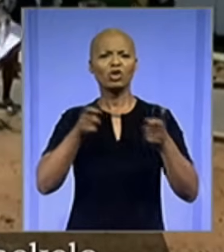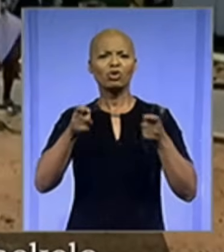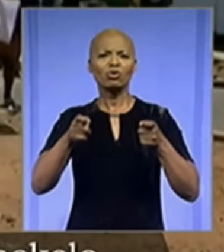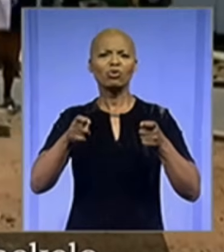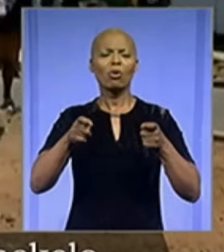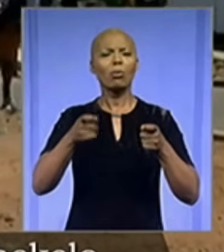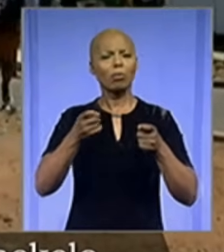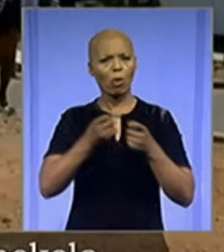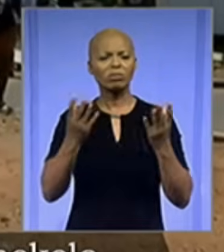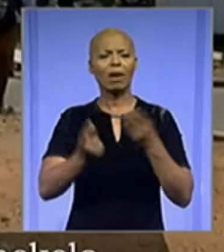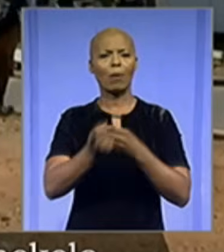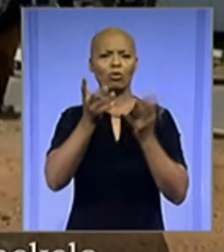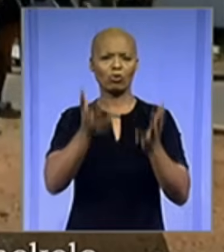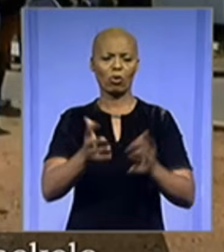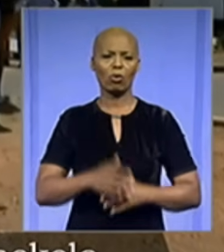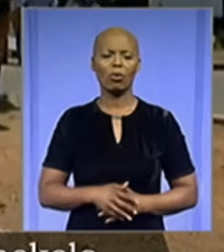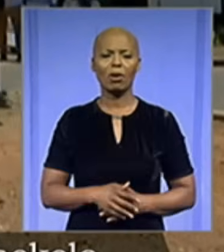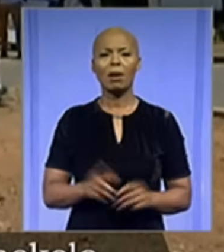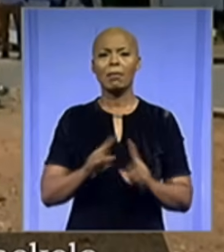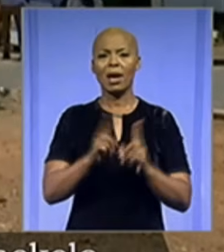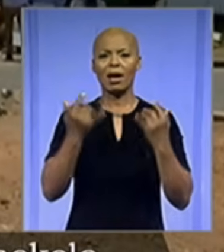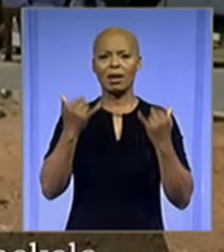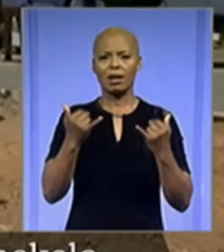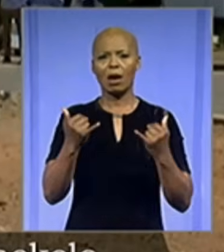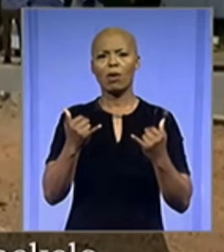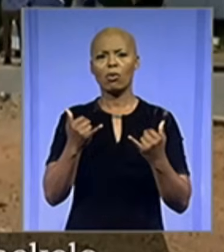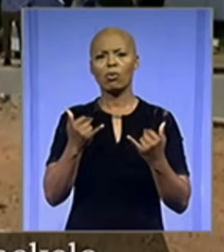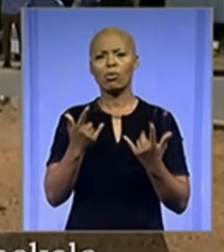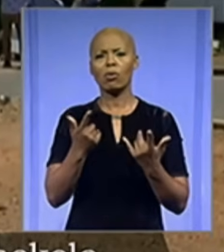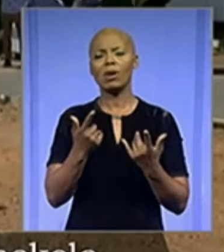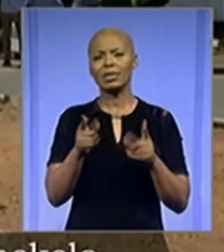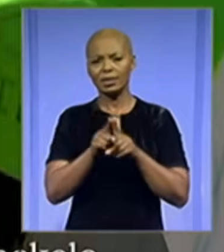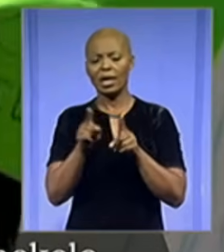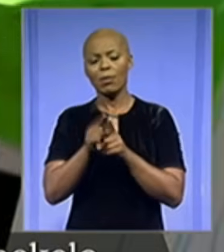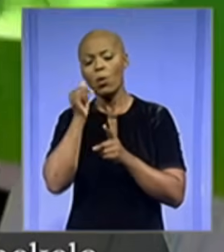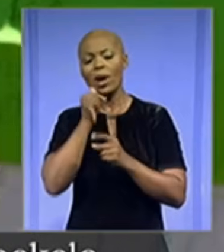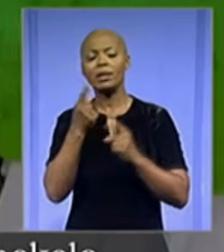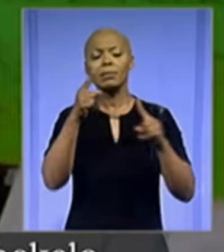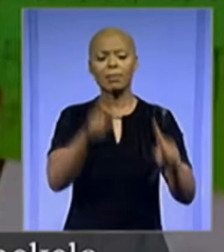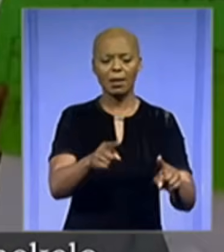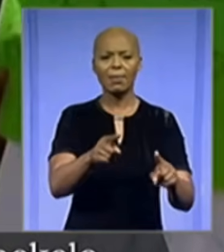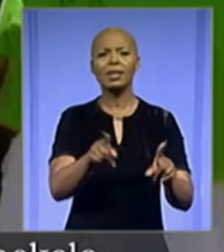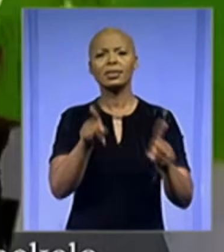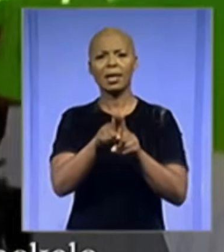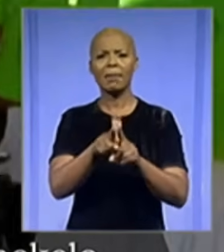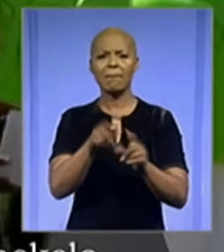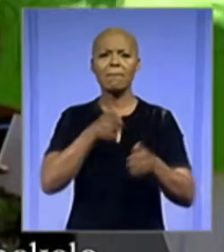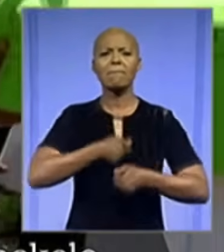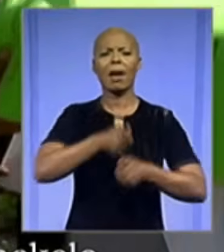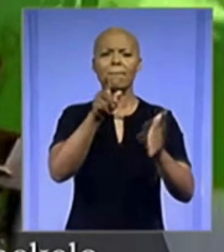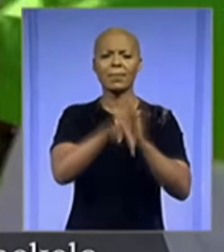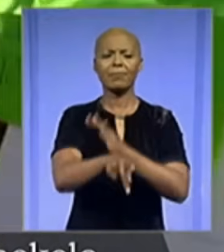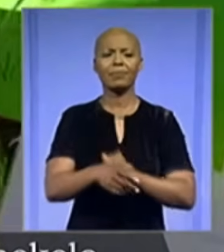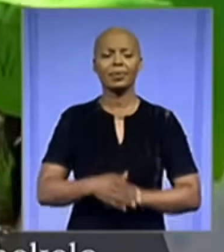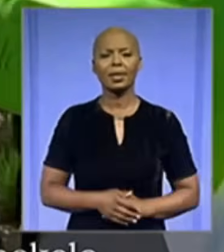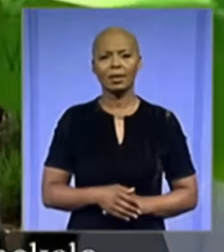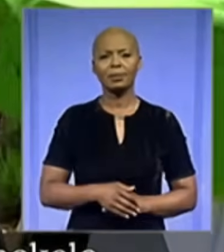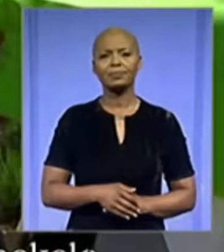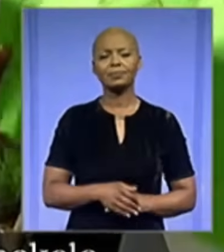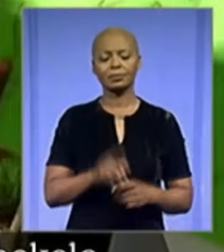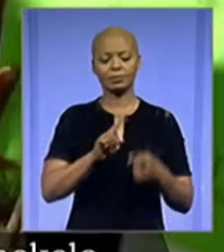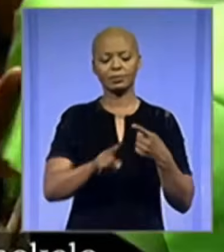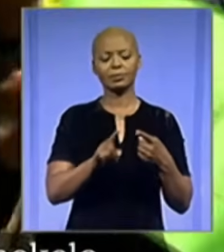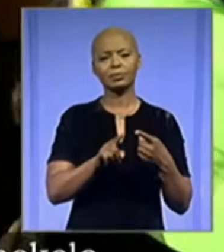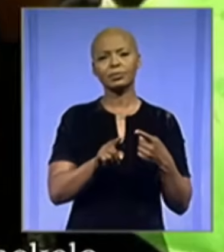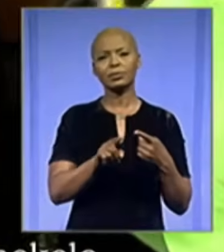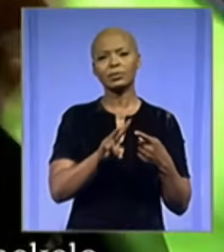triggered them to an extent where they are now venting out. Balatofadiwa ba babedi ba dingwaga di le 30 le